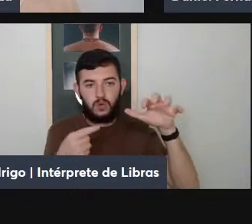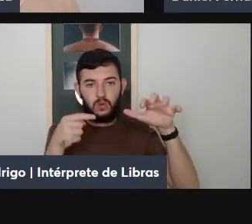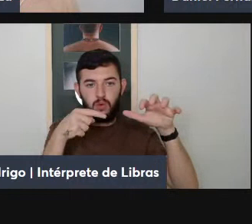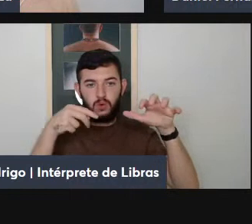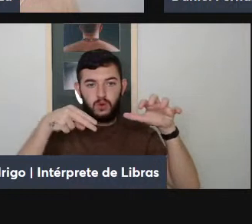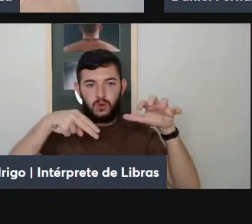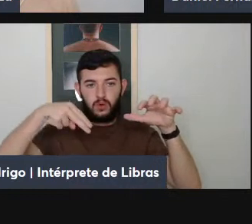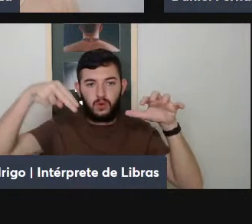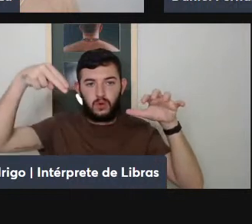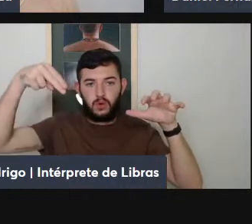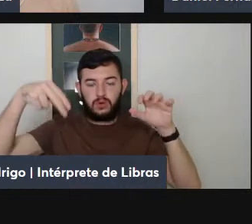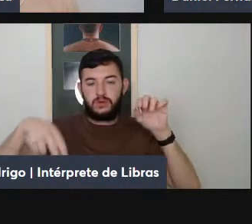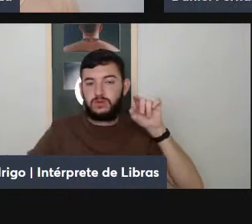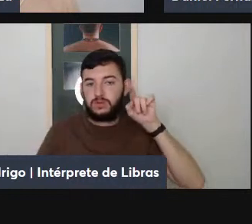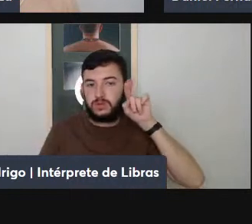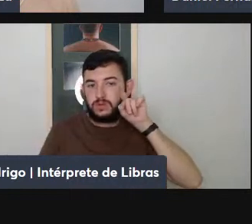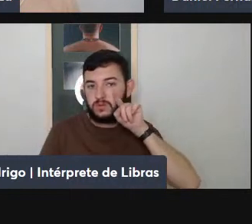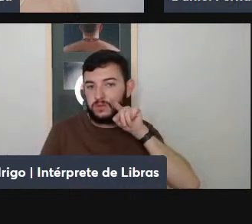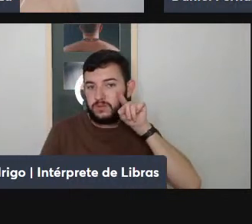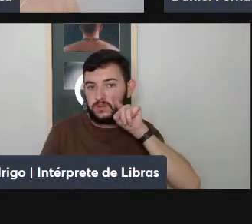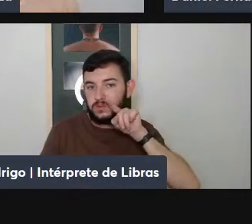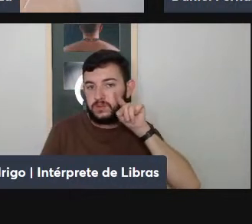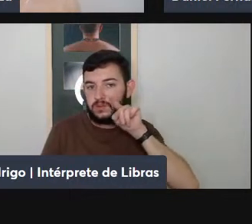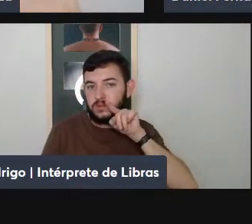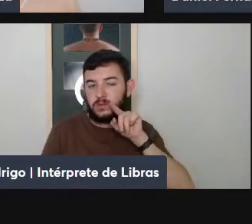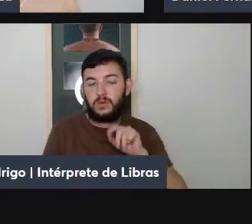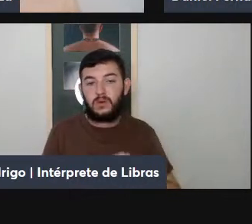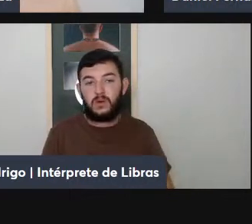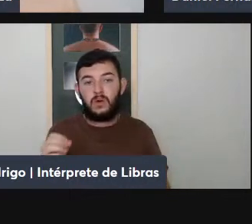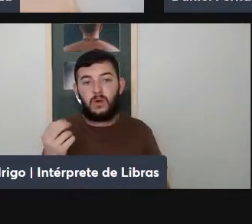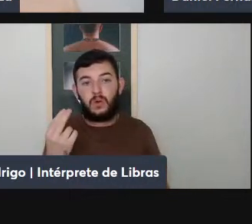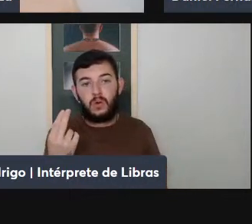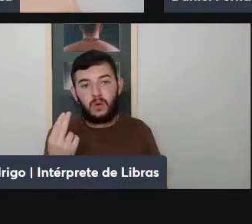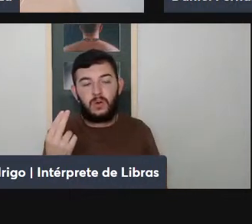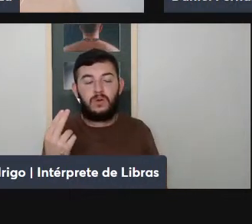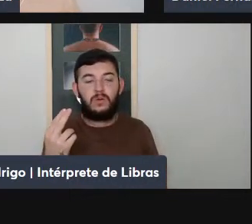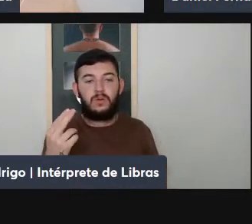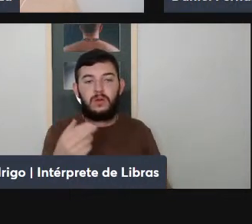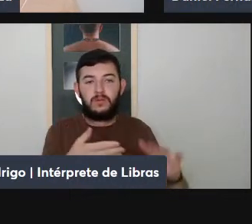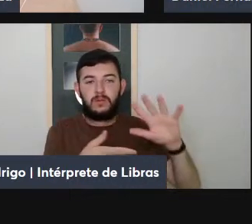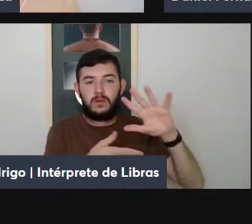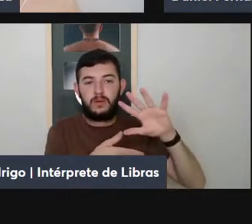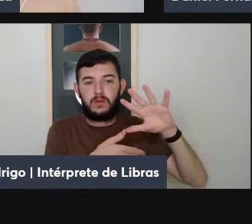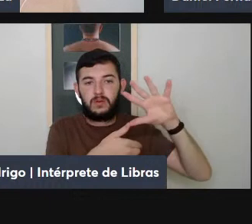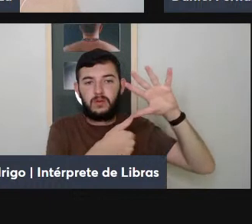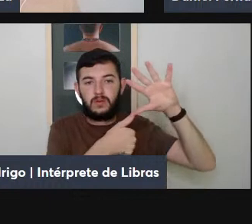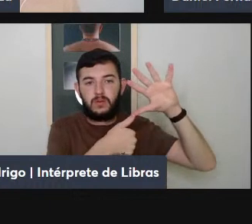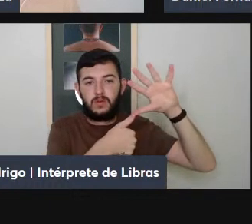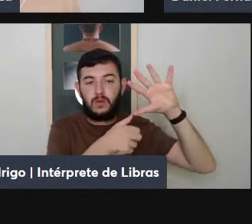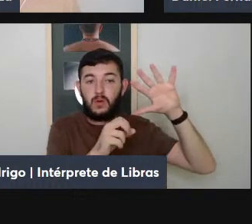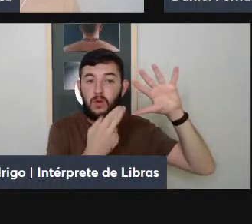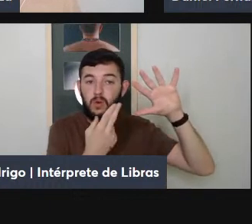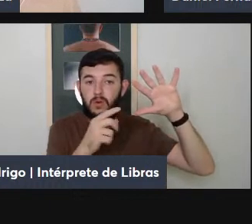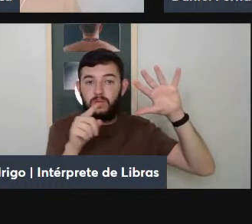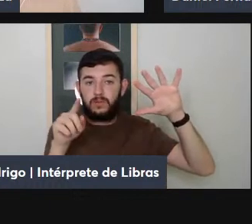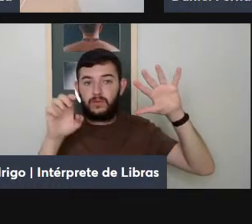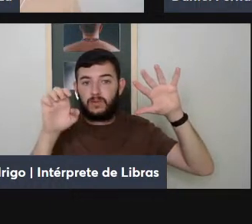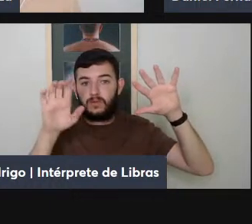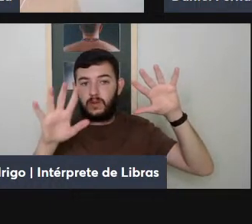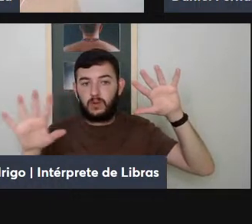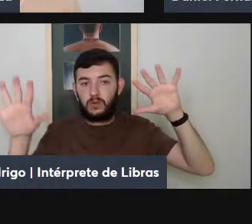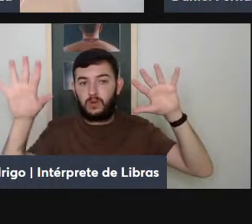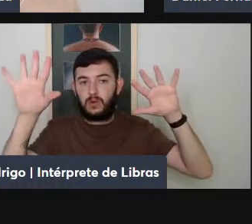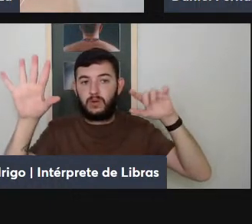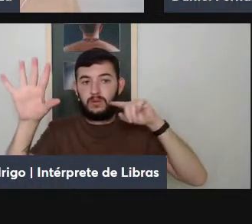América do Norte e Europa Ocidental, são 1/7 da população mundial.